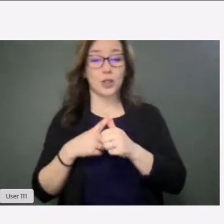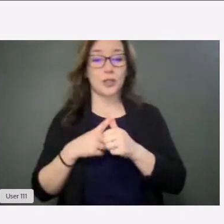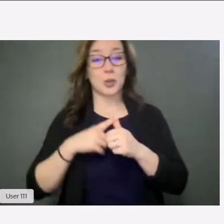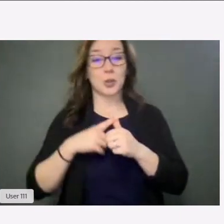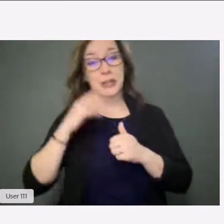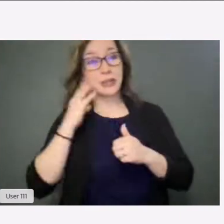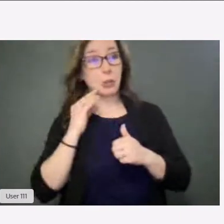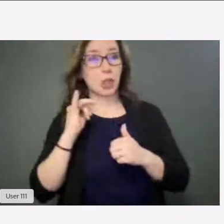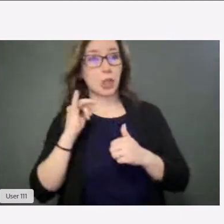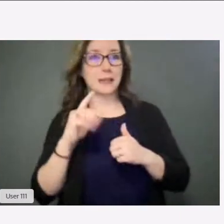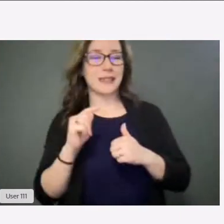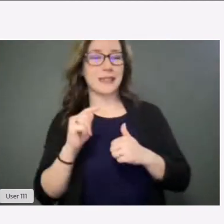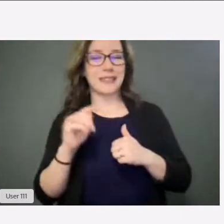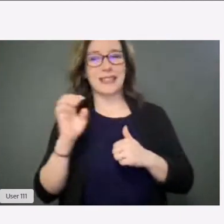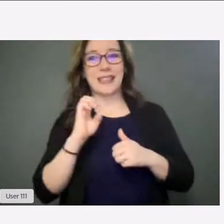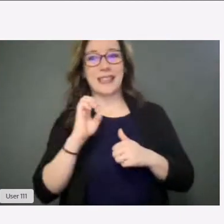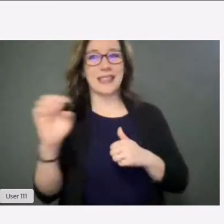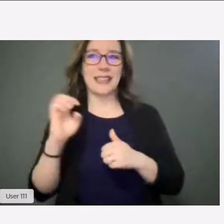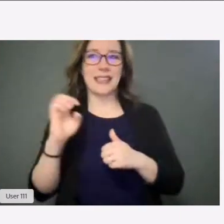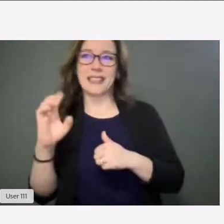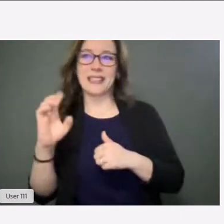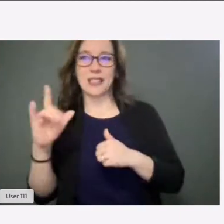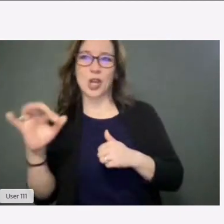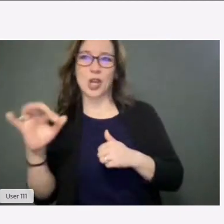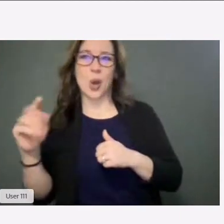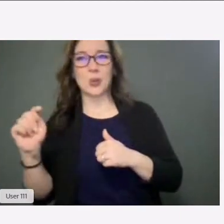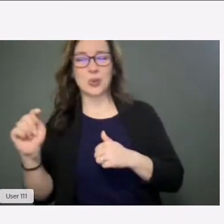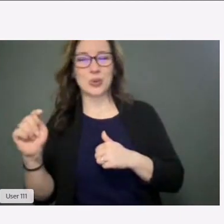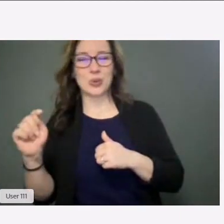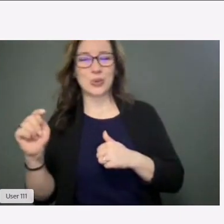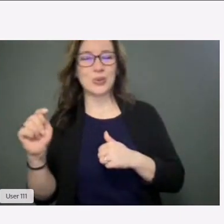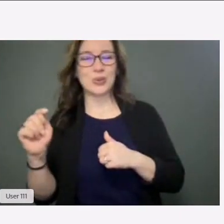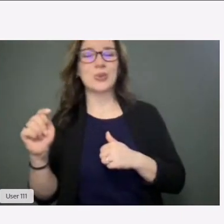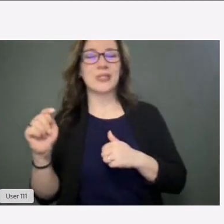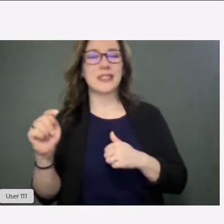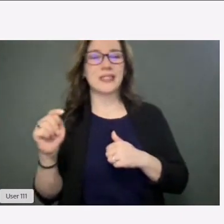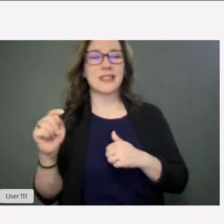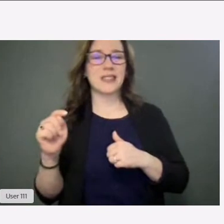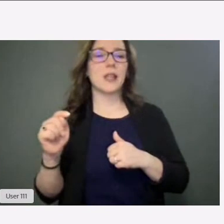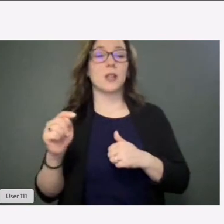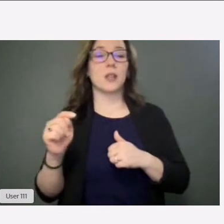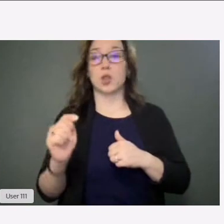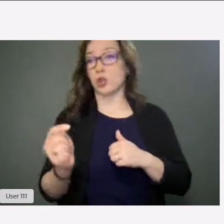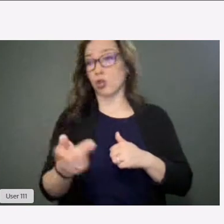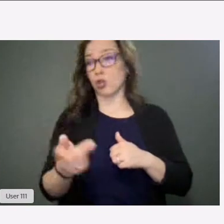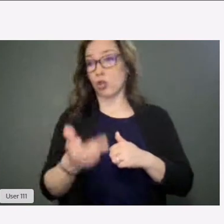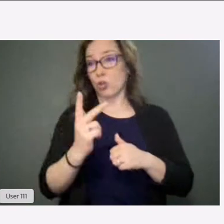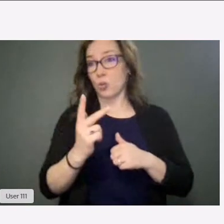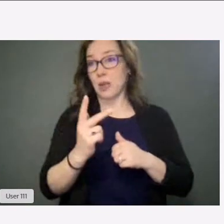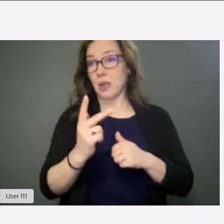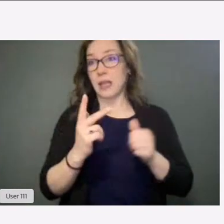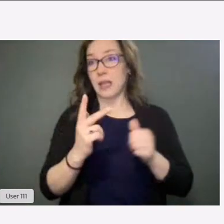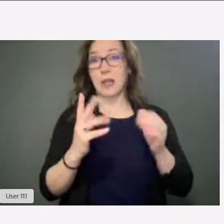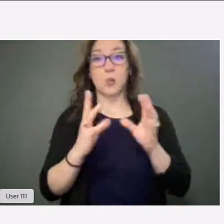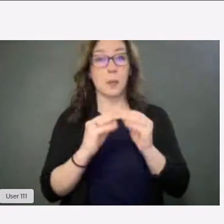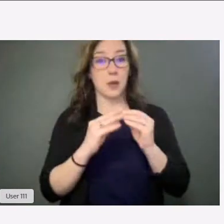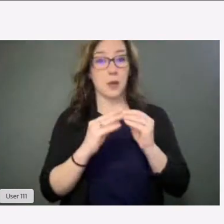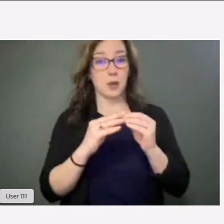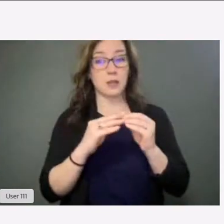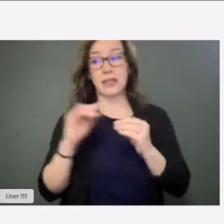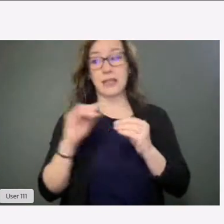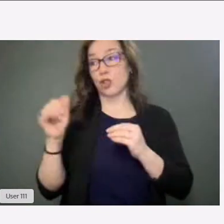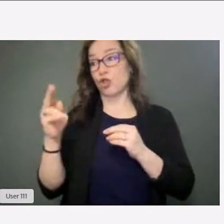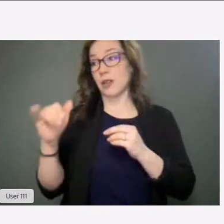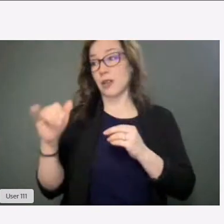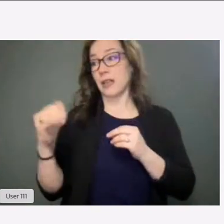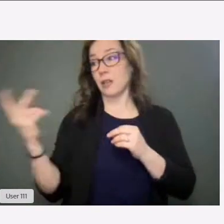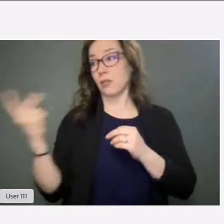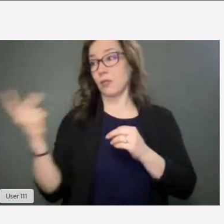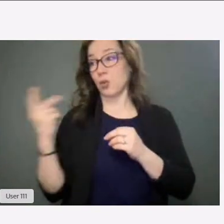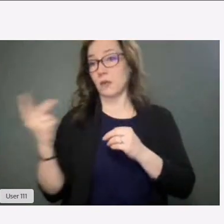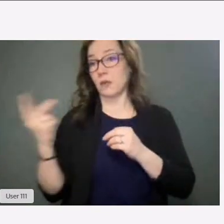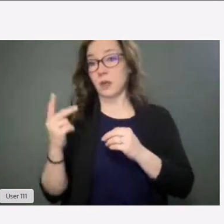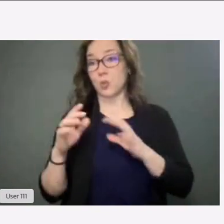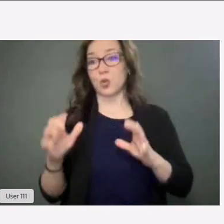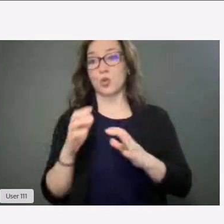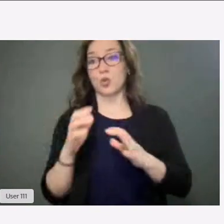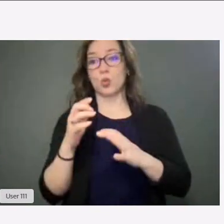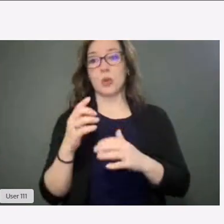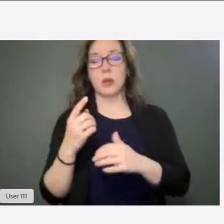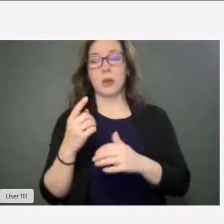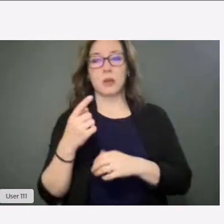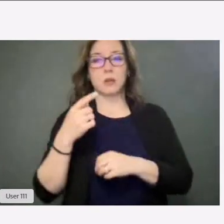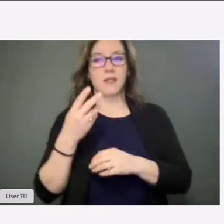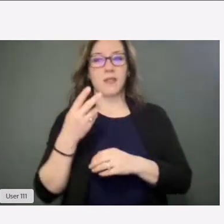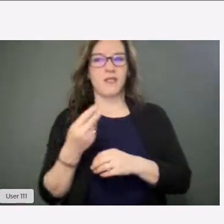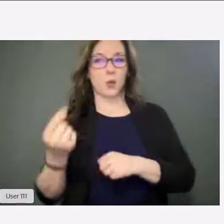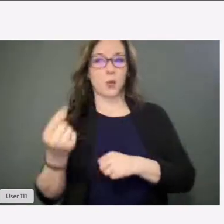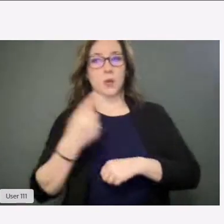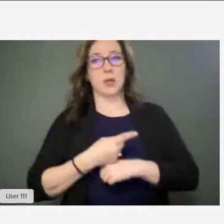gate, our wonderful East Coasters, because this is the first in a series of three webinars that Ginny and I are going to be doing over the next couple of